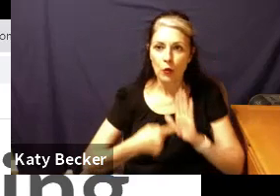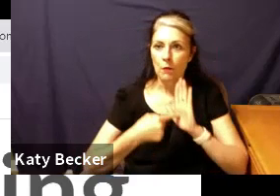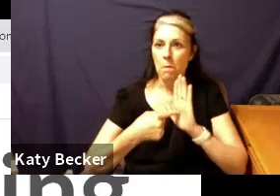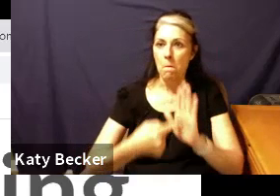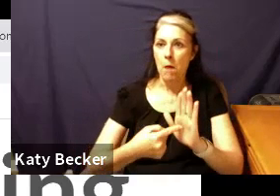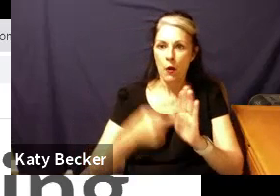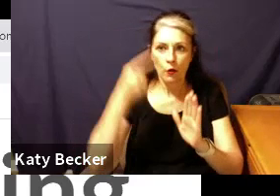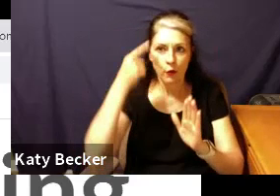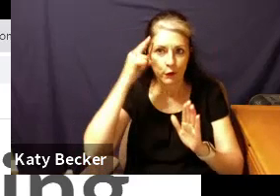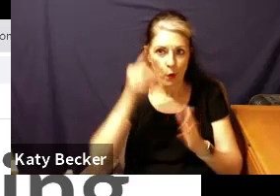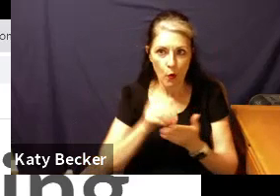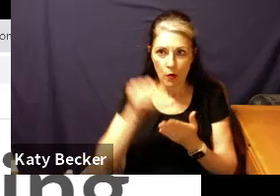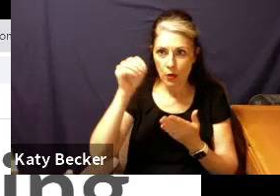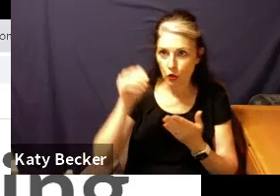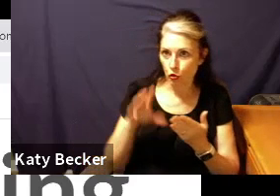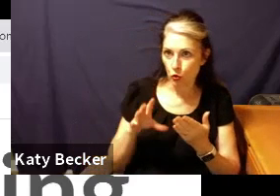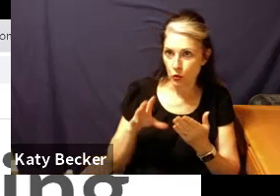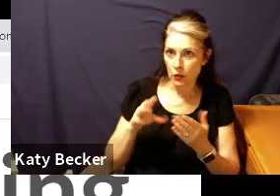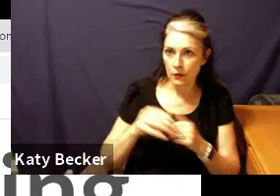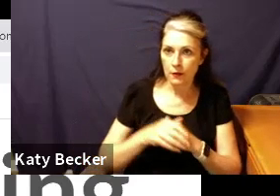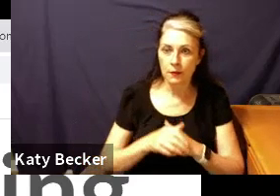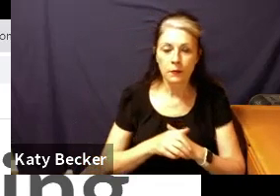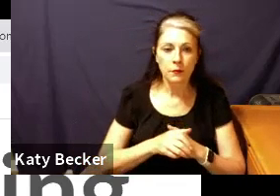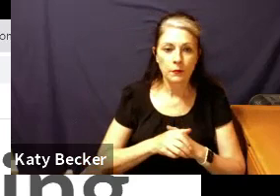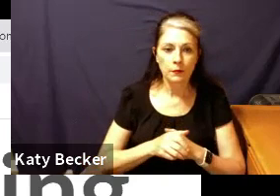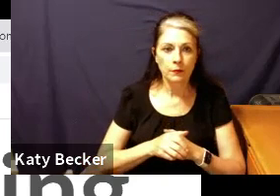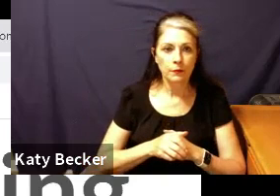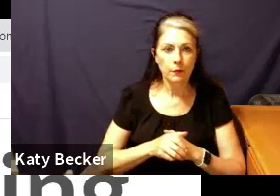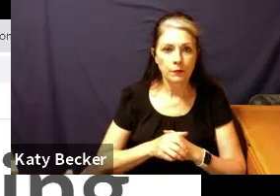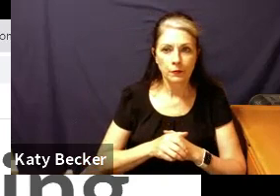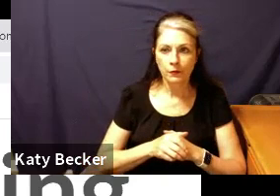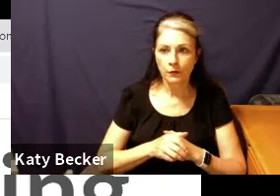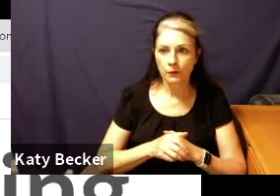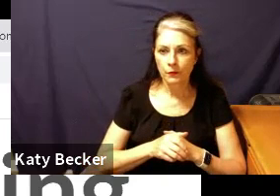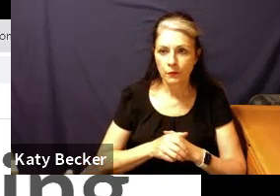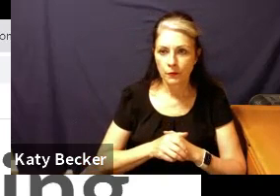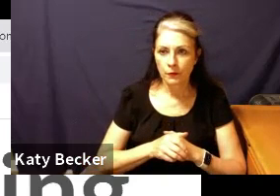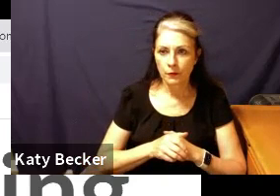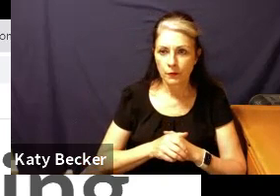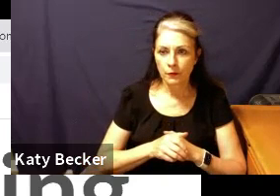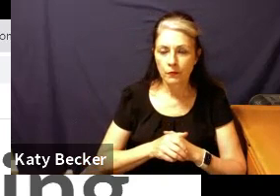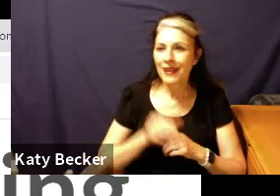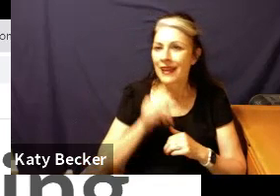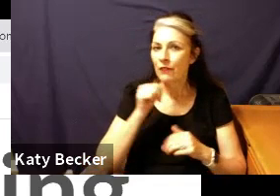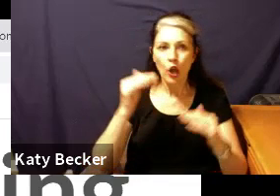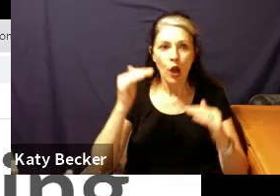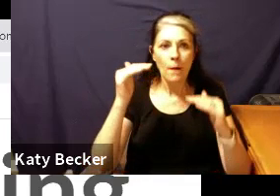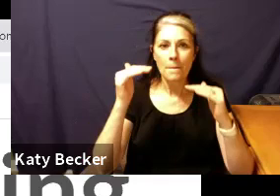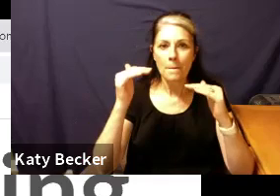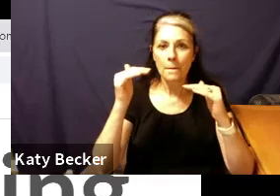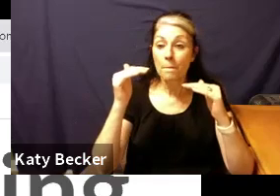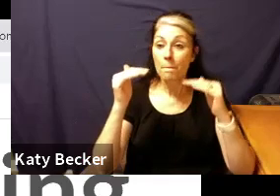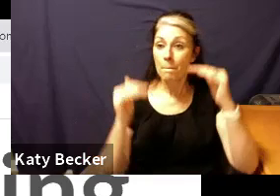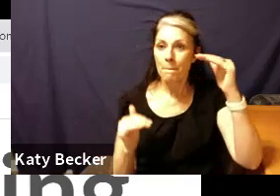for our students. It's just about that balance in our life.